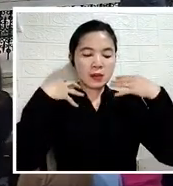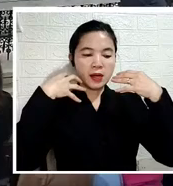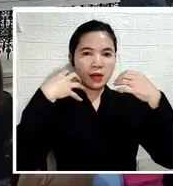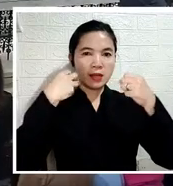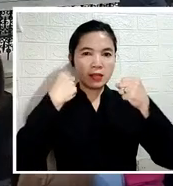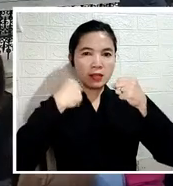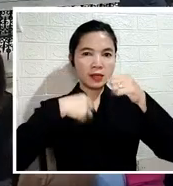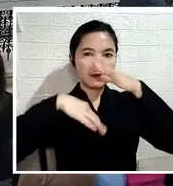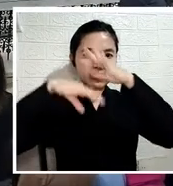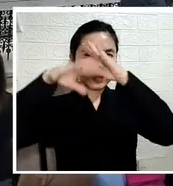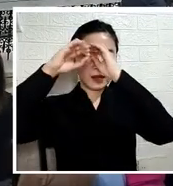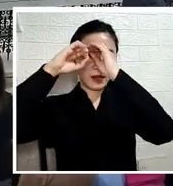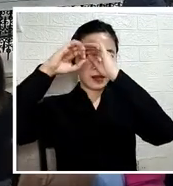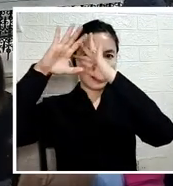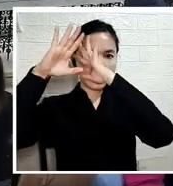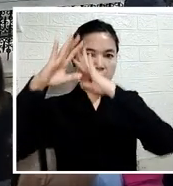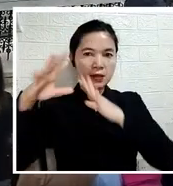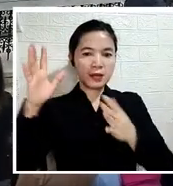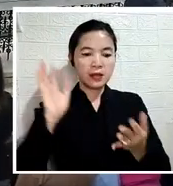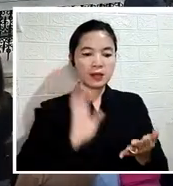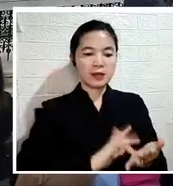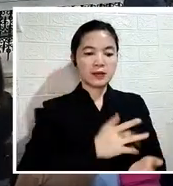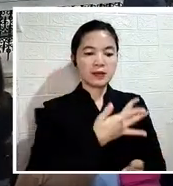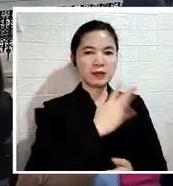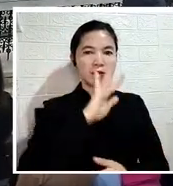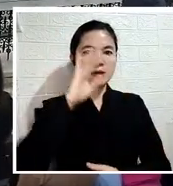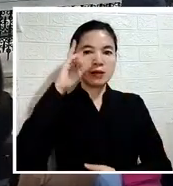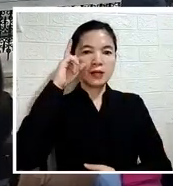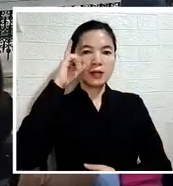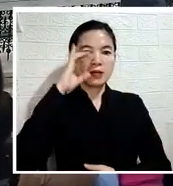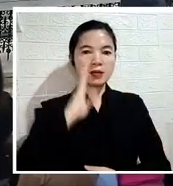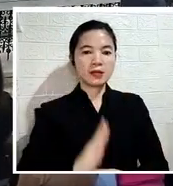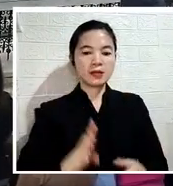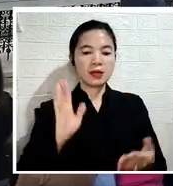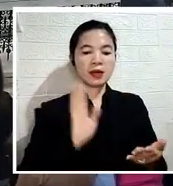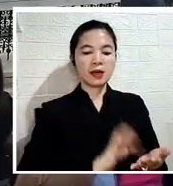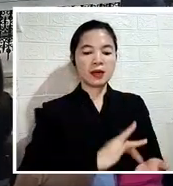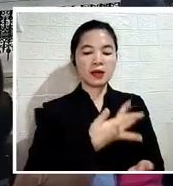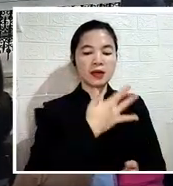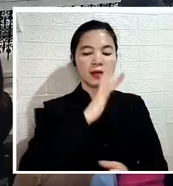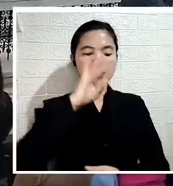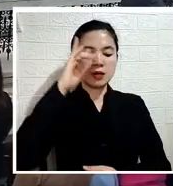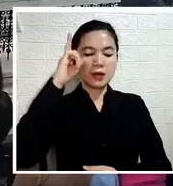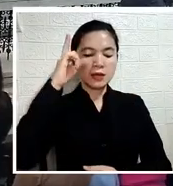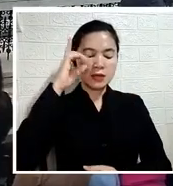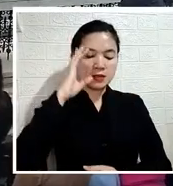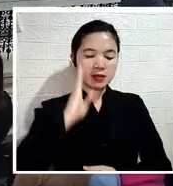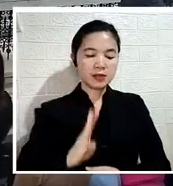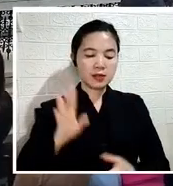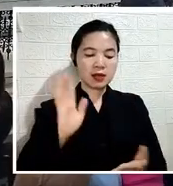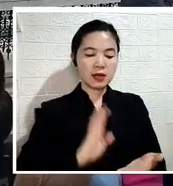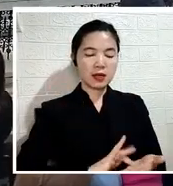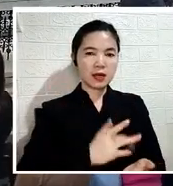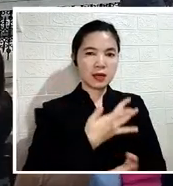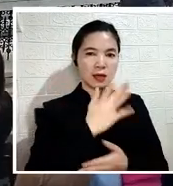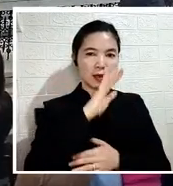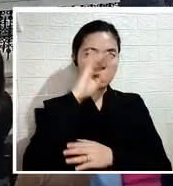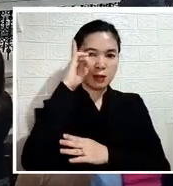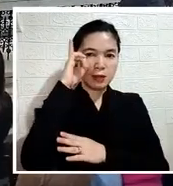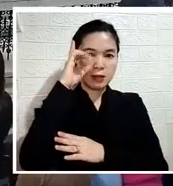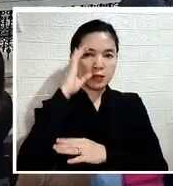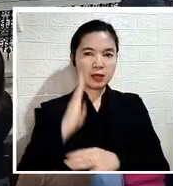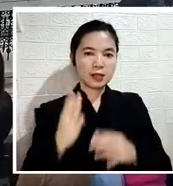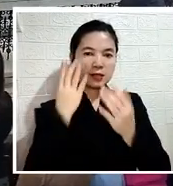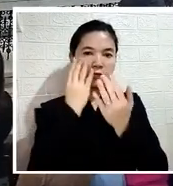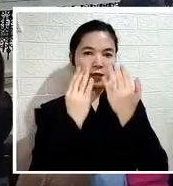almighty Father, glory to God, glory to God, glory